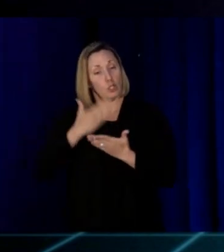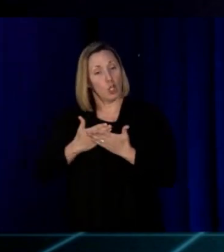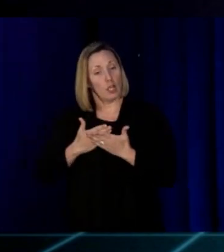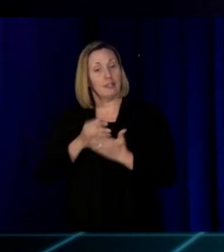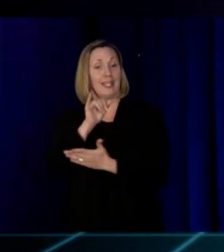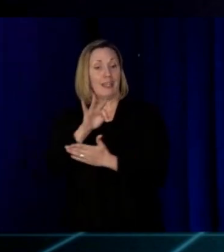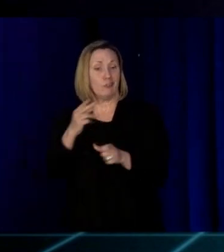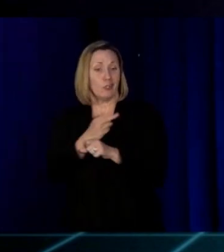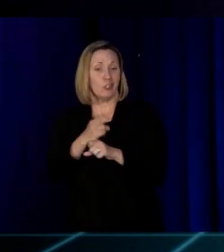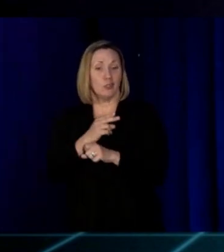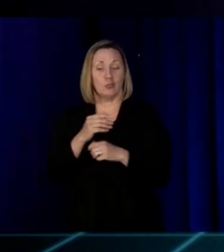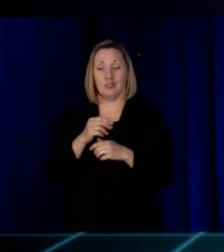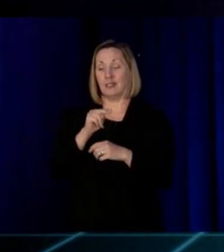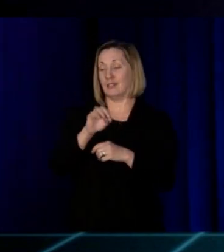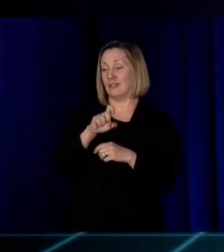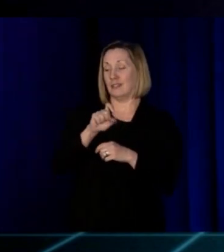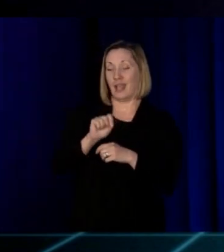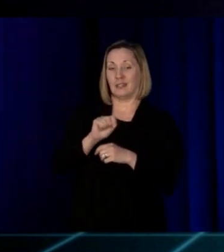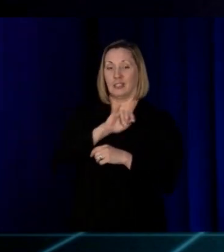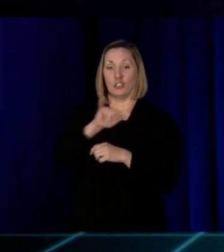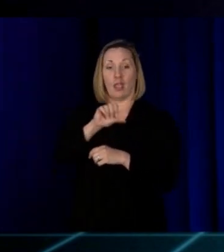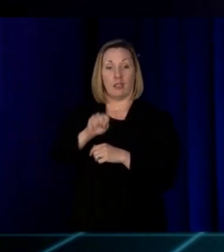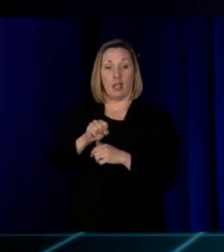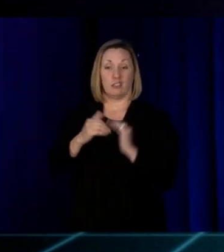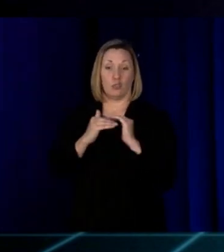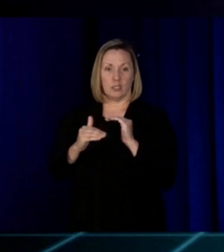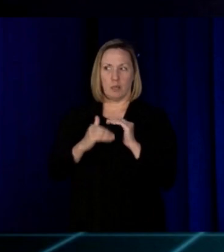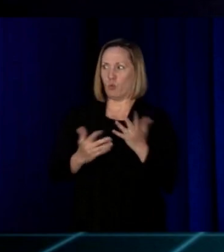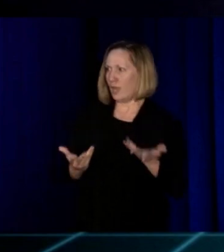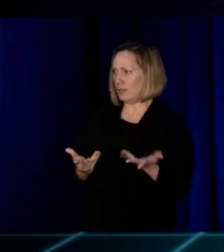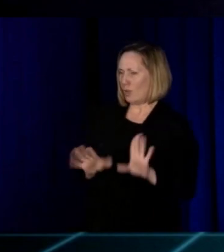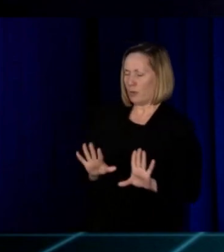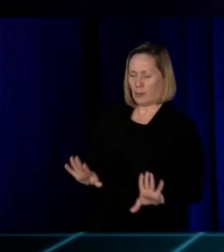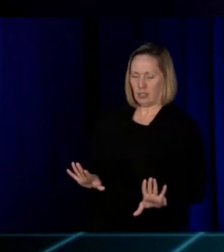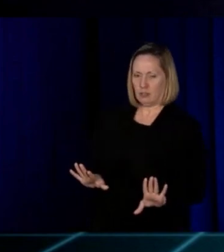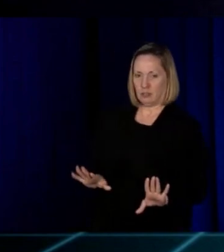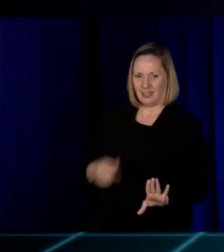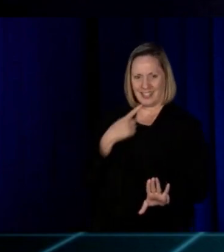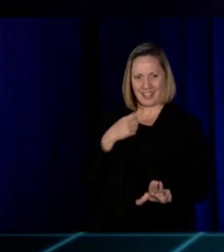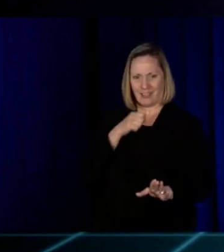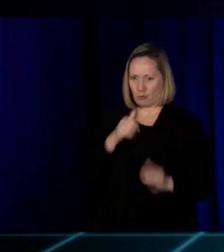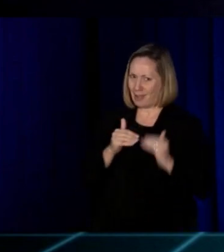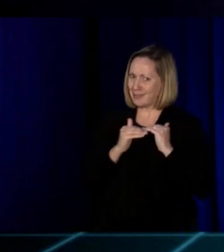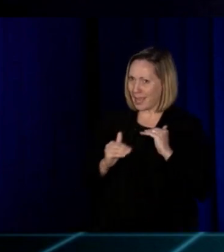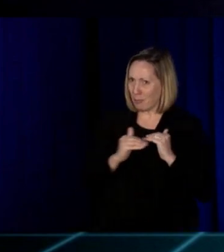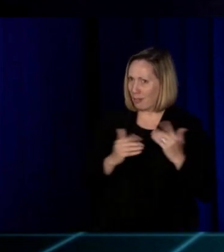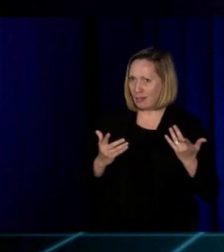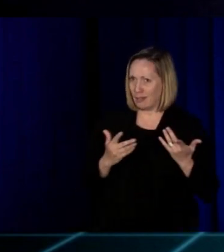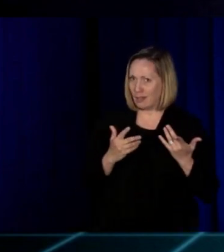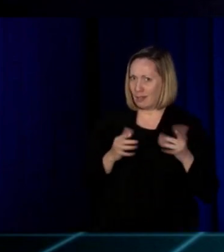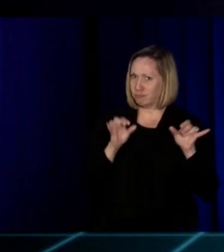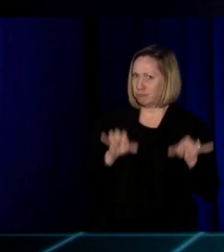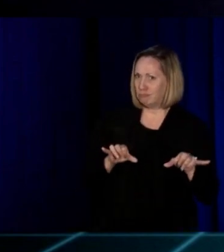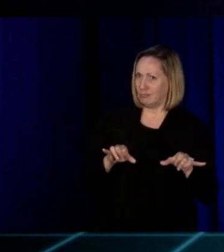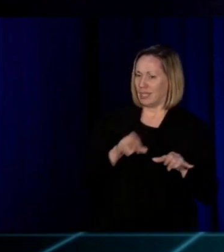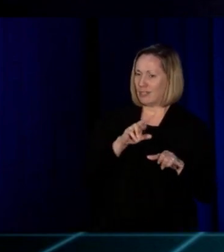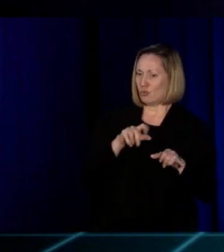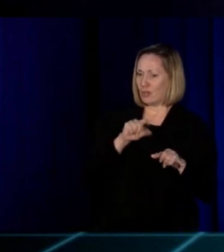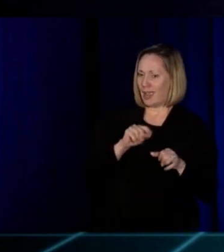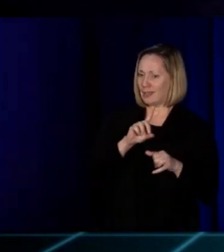If you're using Next.js, they're stable. So. Wait. They say that they're not stable in the React docs. Yeah,